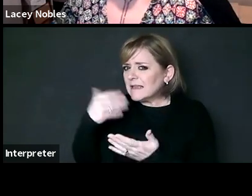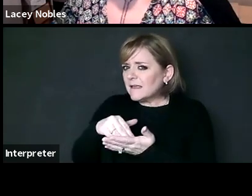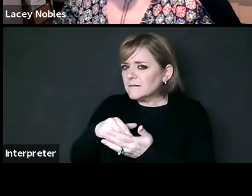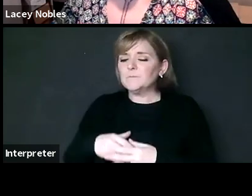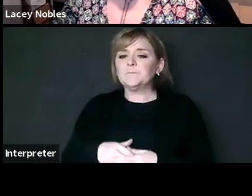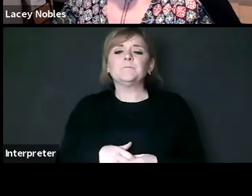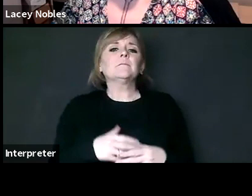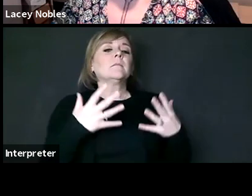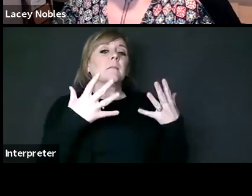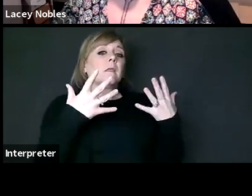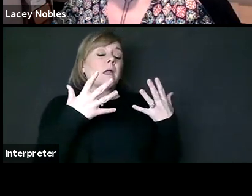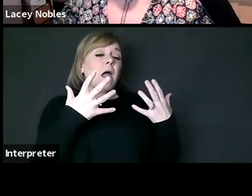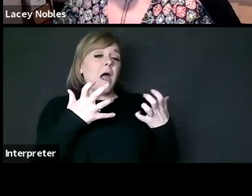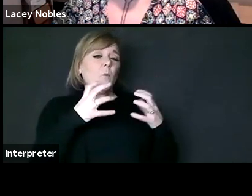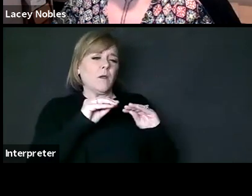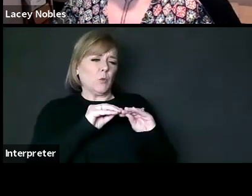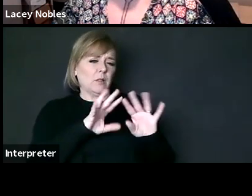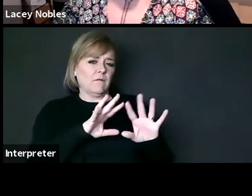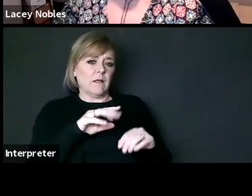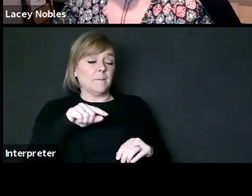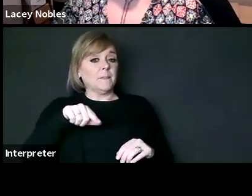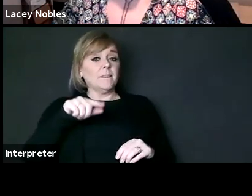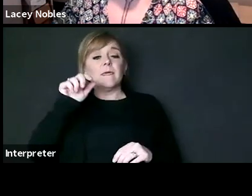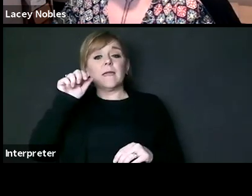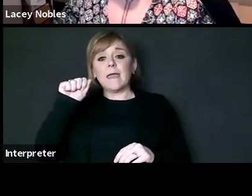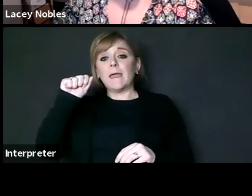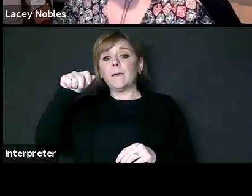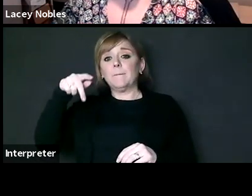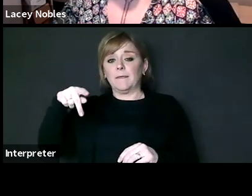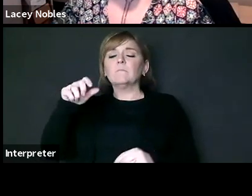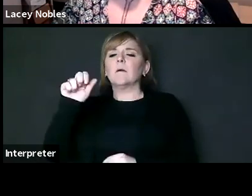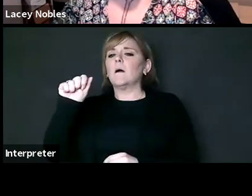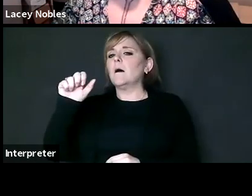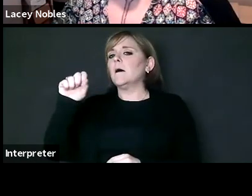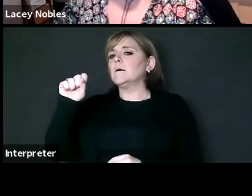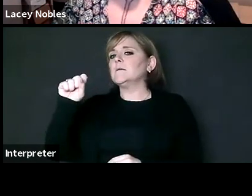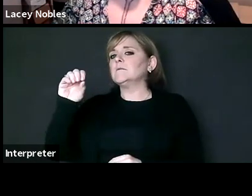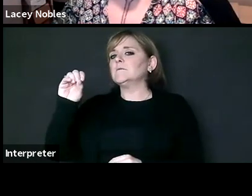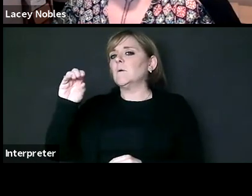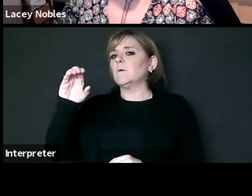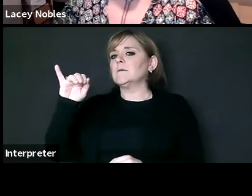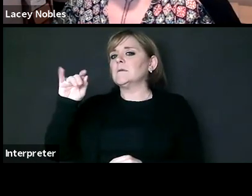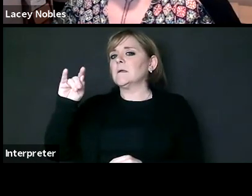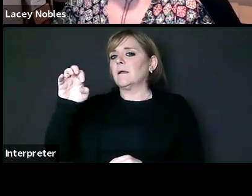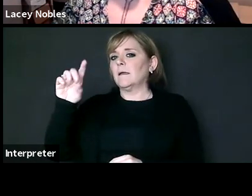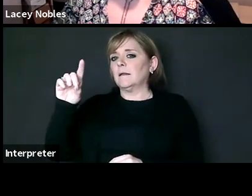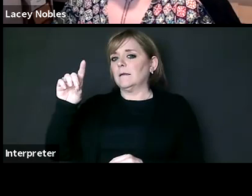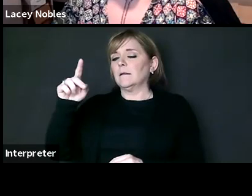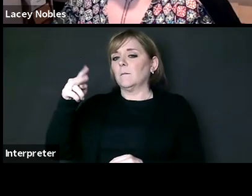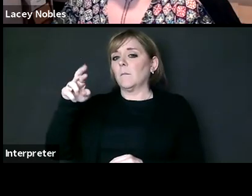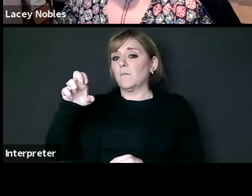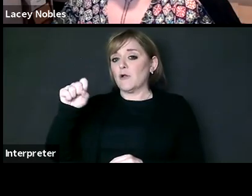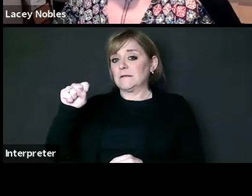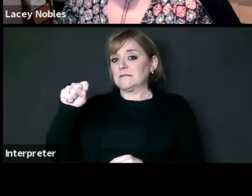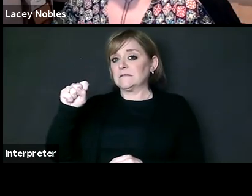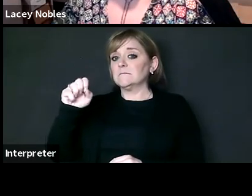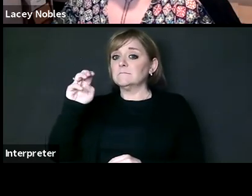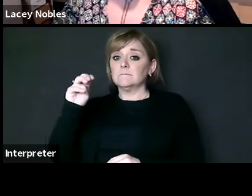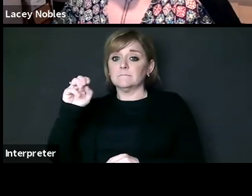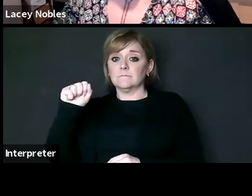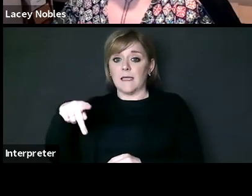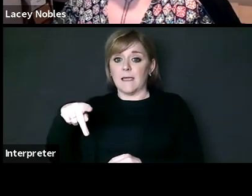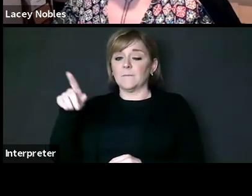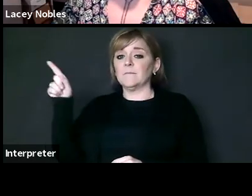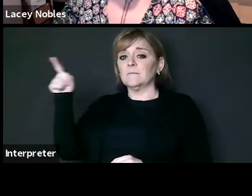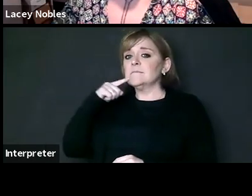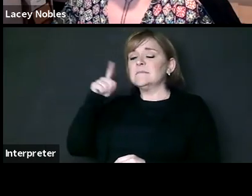wanted to clarify that the AP map, the Associated Press map, is showing that Dallas County is seeing like 98